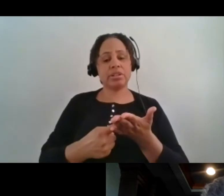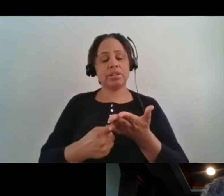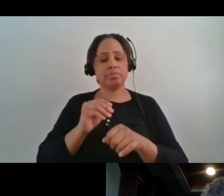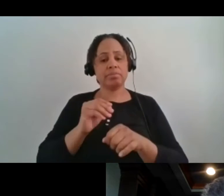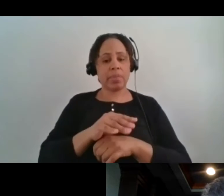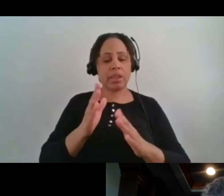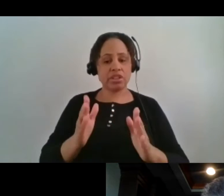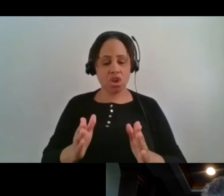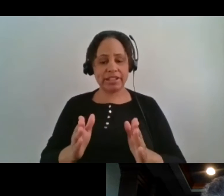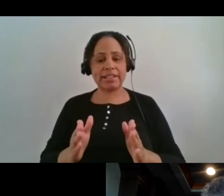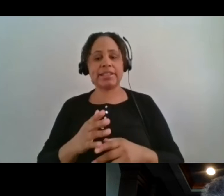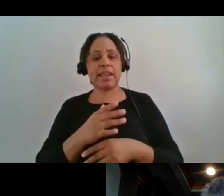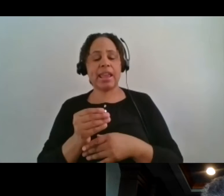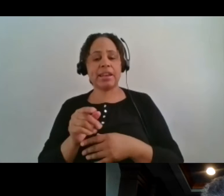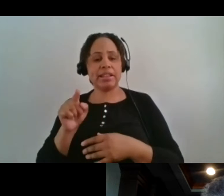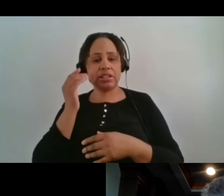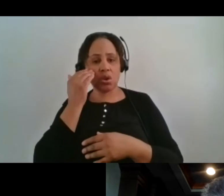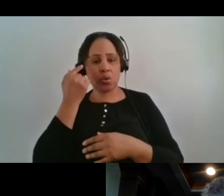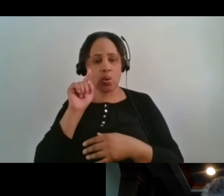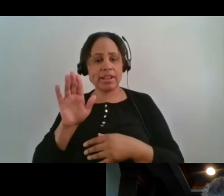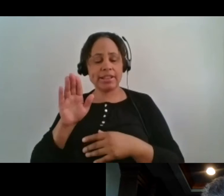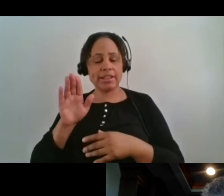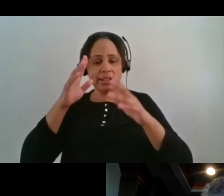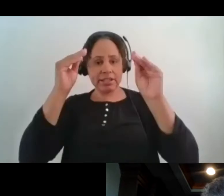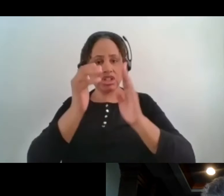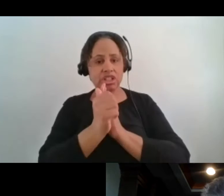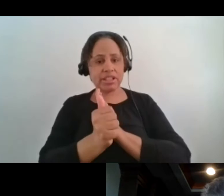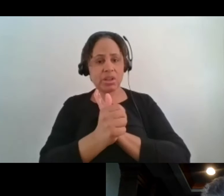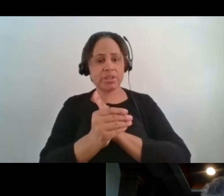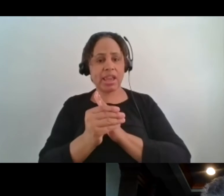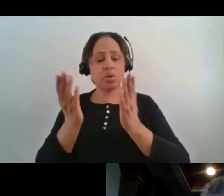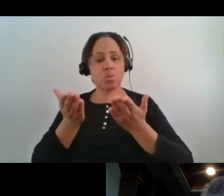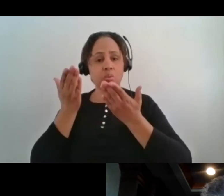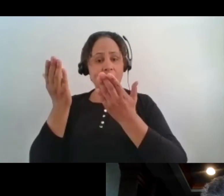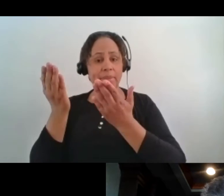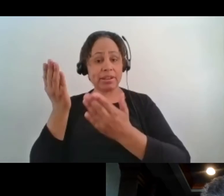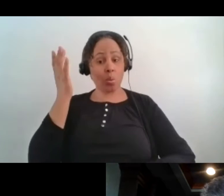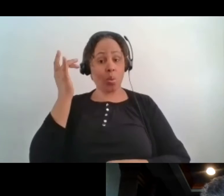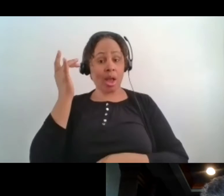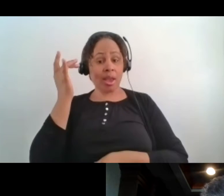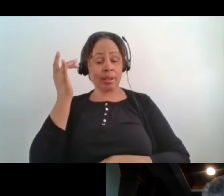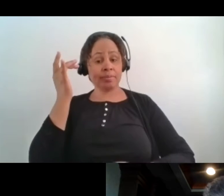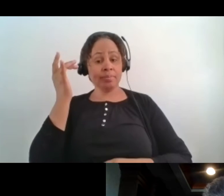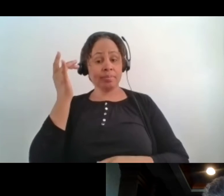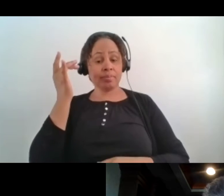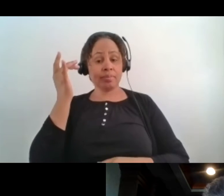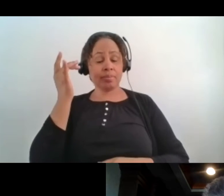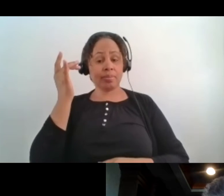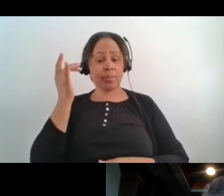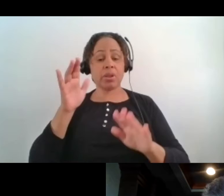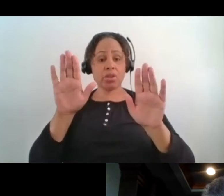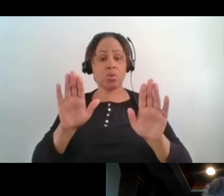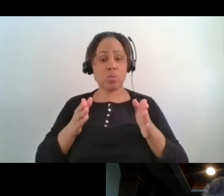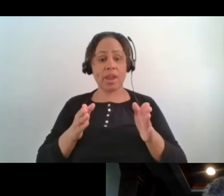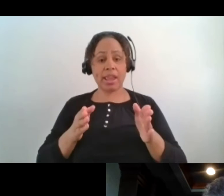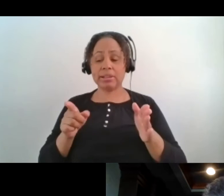and is known for his teaching skills, and again has been recommended to us because of the